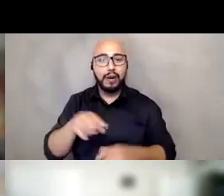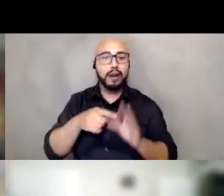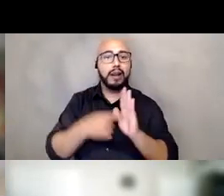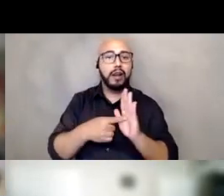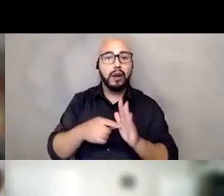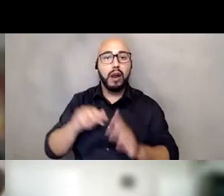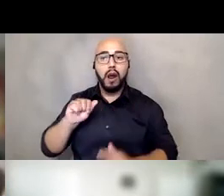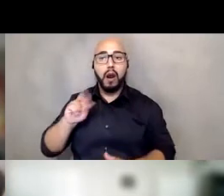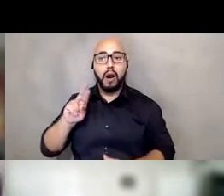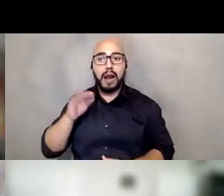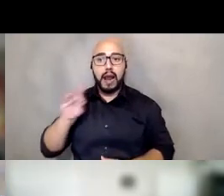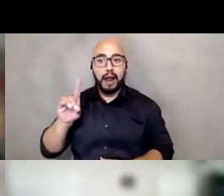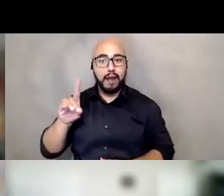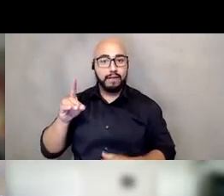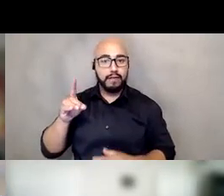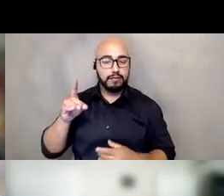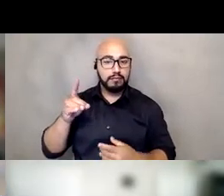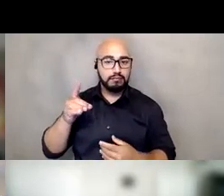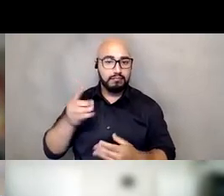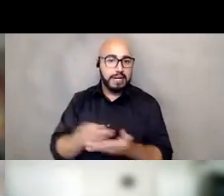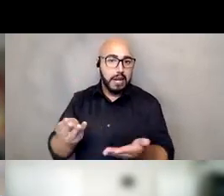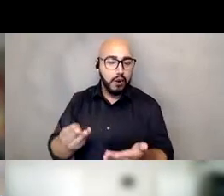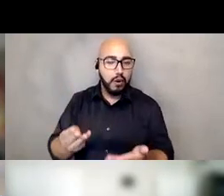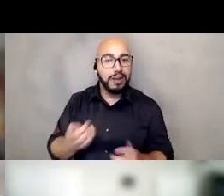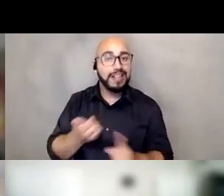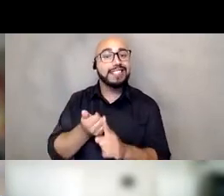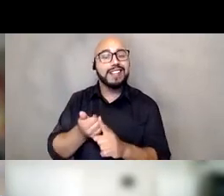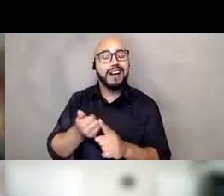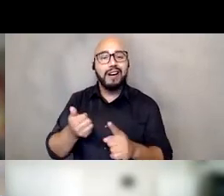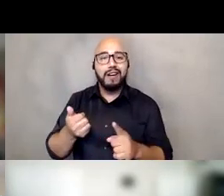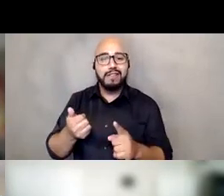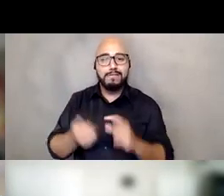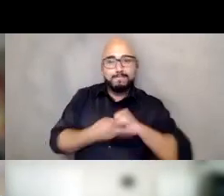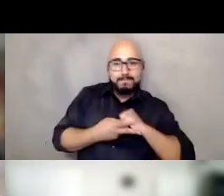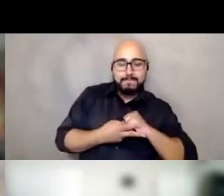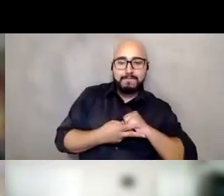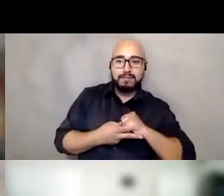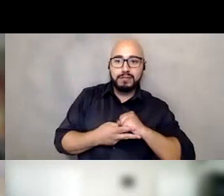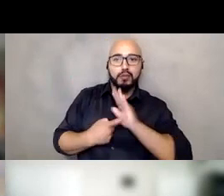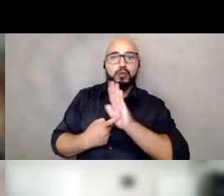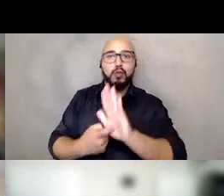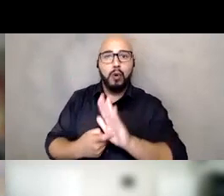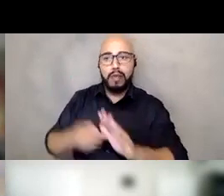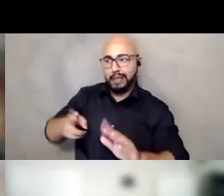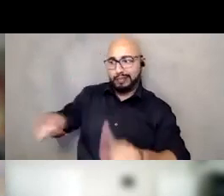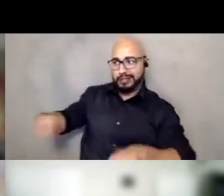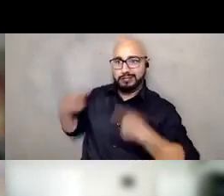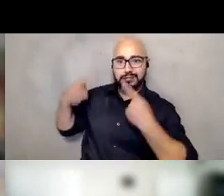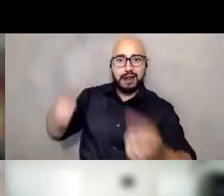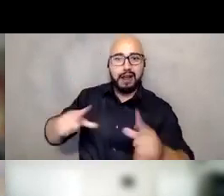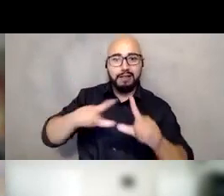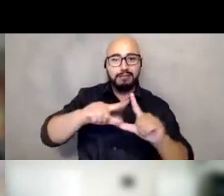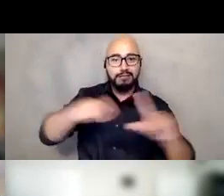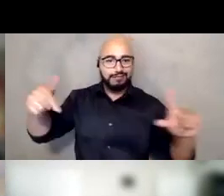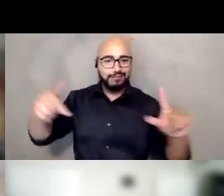archival material that try to kind of surface the long history of LGBTQ